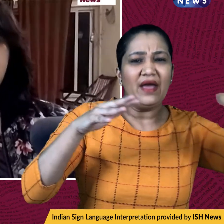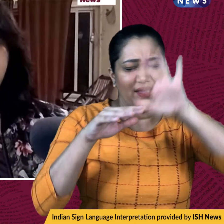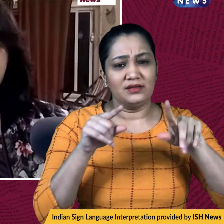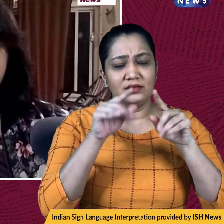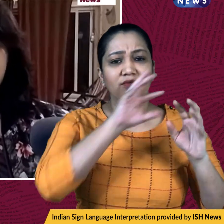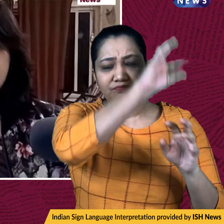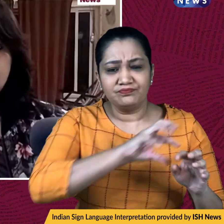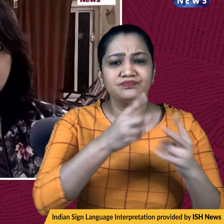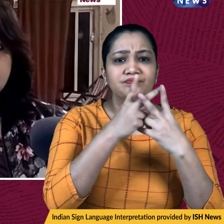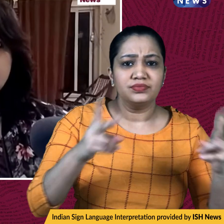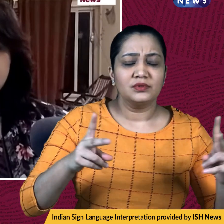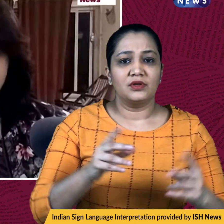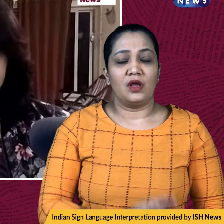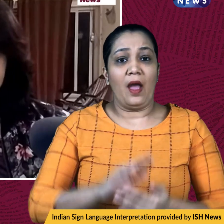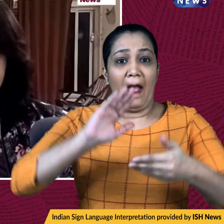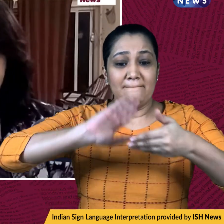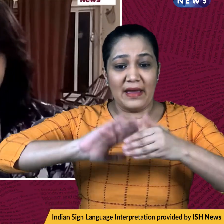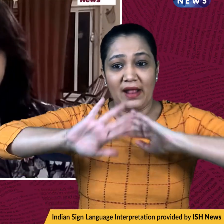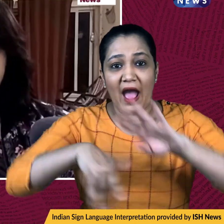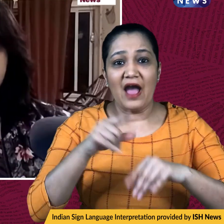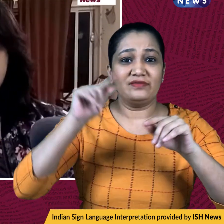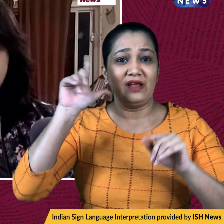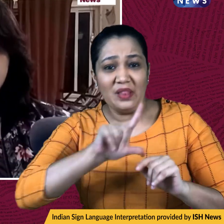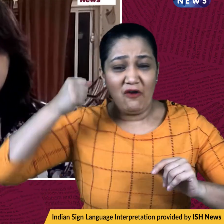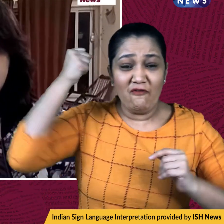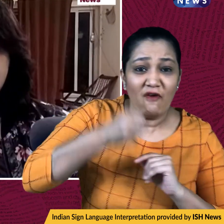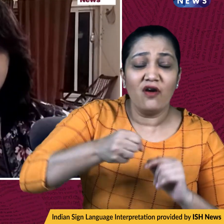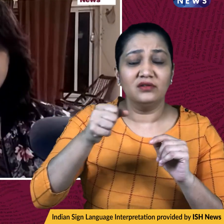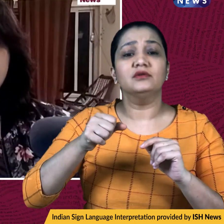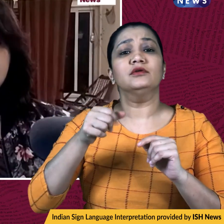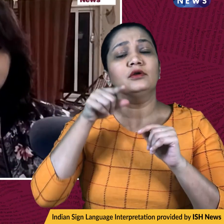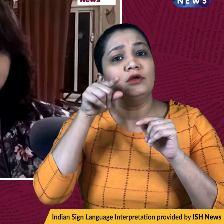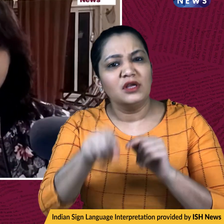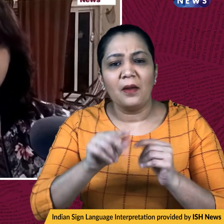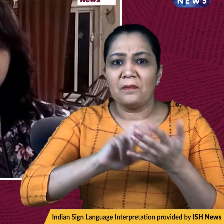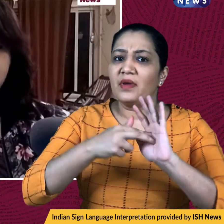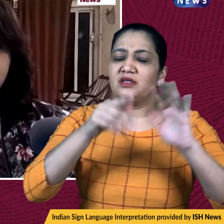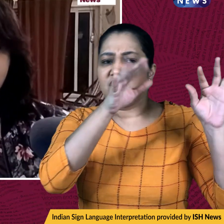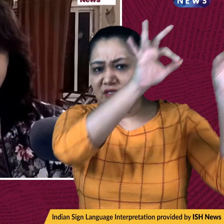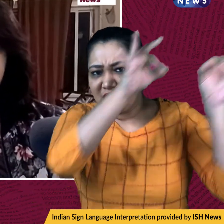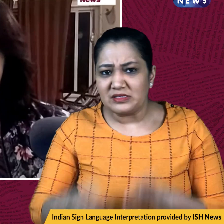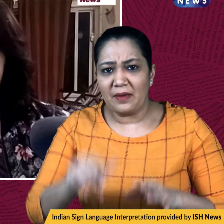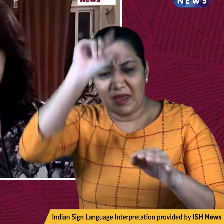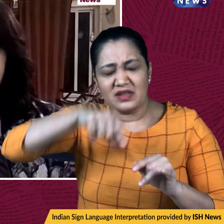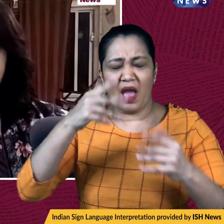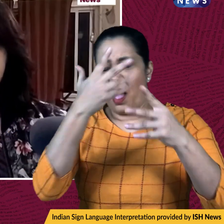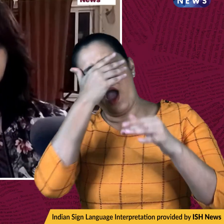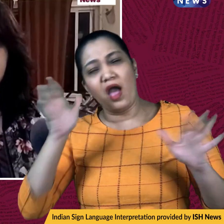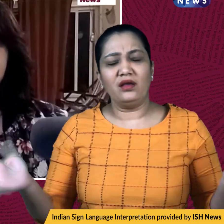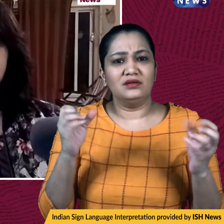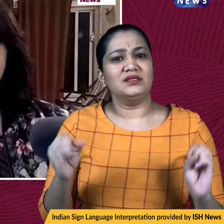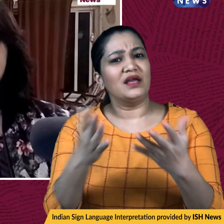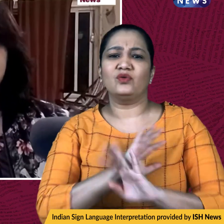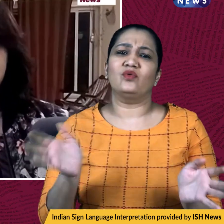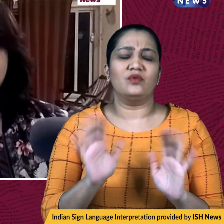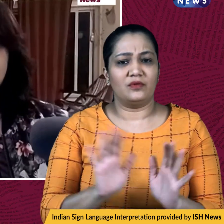countries, have criminalized marital rape does not necessarily mean India should follow them blindly. Now, this comes